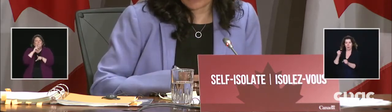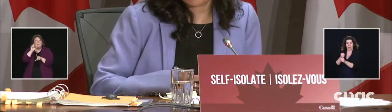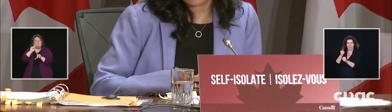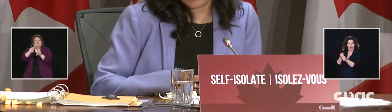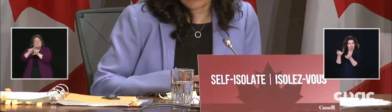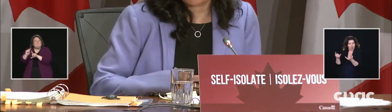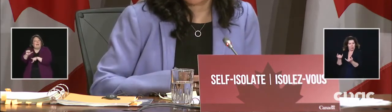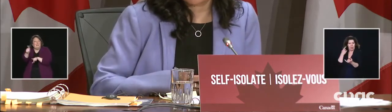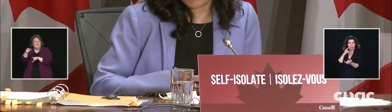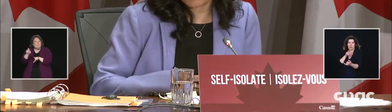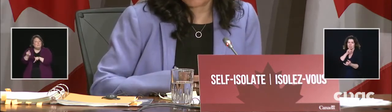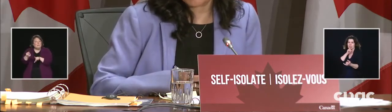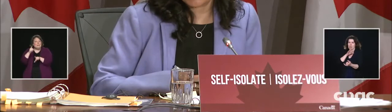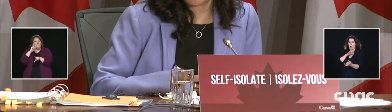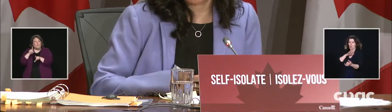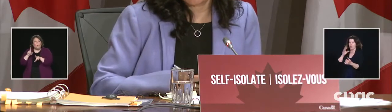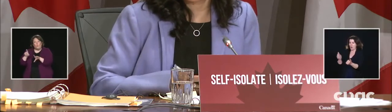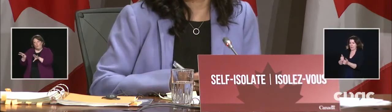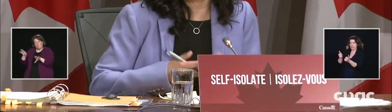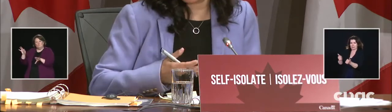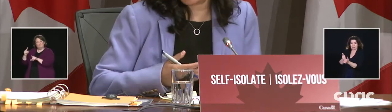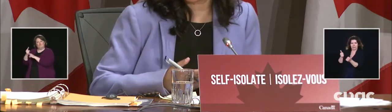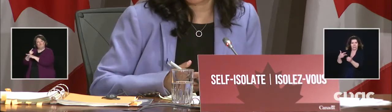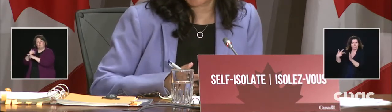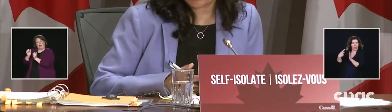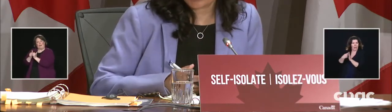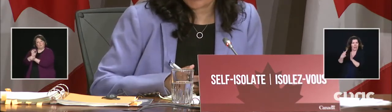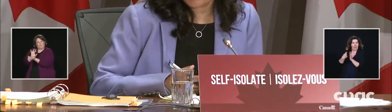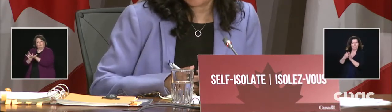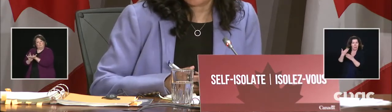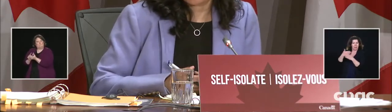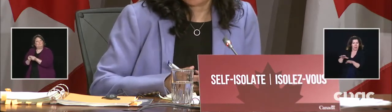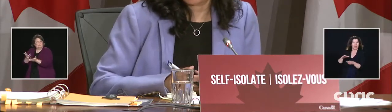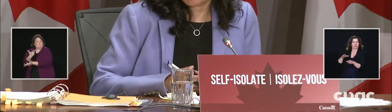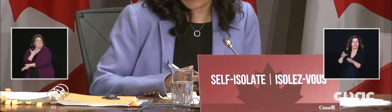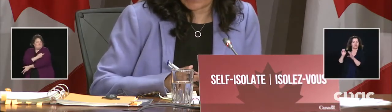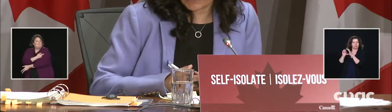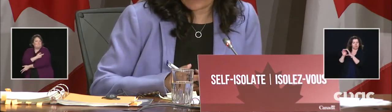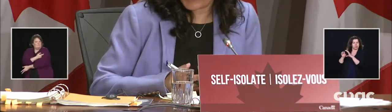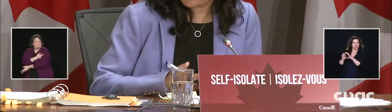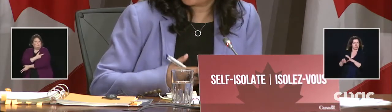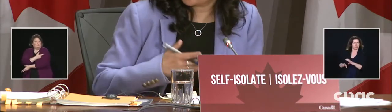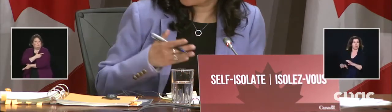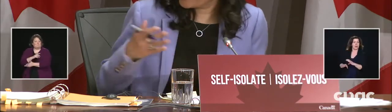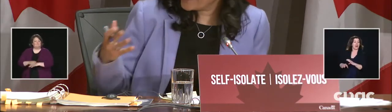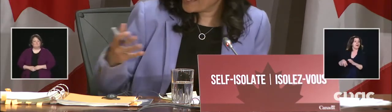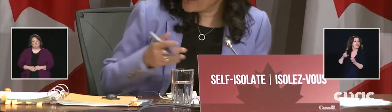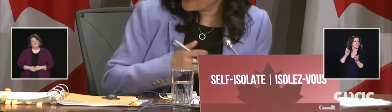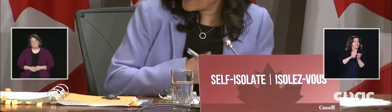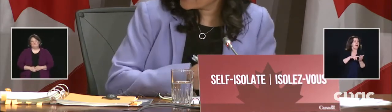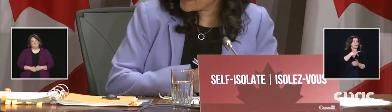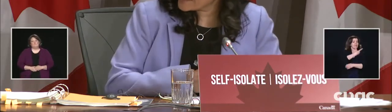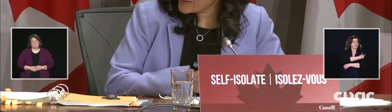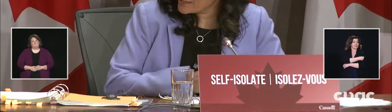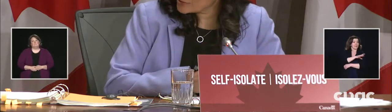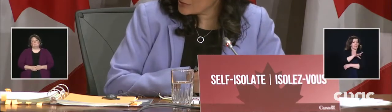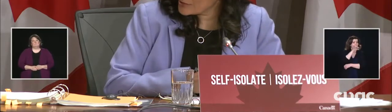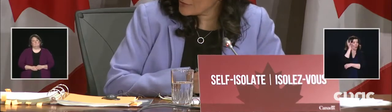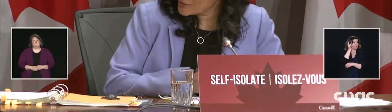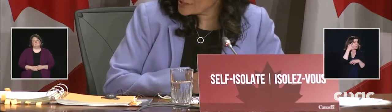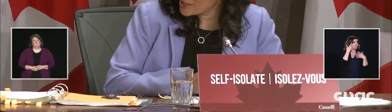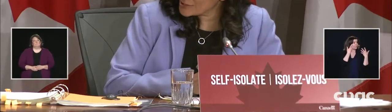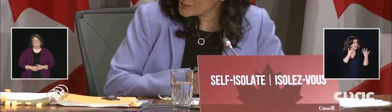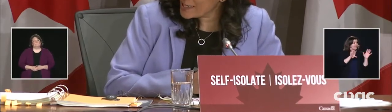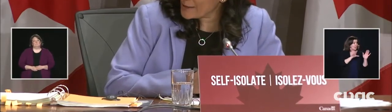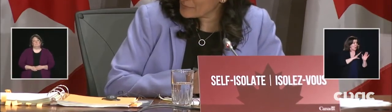eventual discovery of a vaccine and its administration throughout Canada. But for the health aspect of that, I'll turn